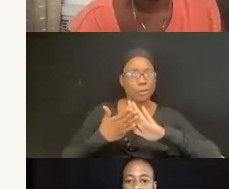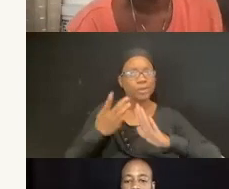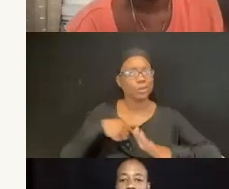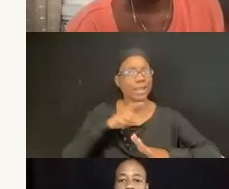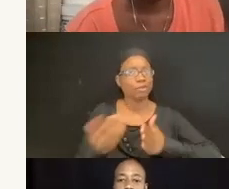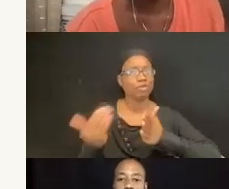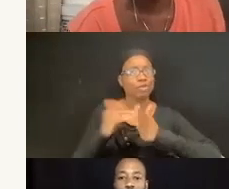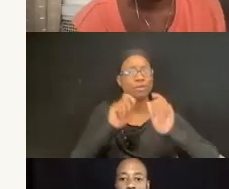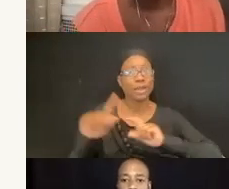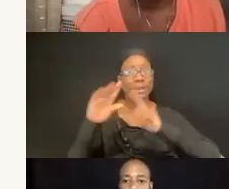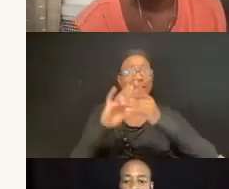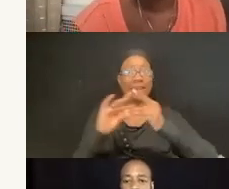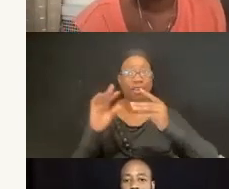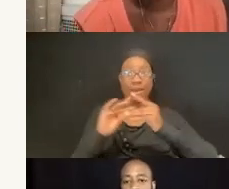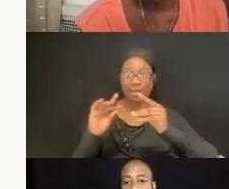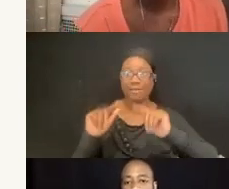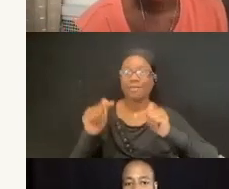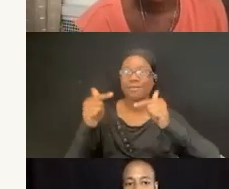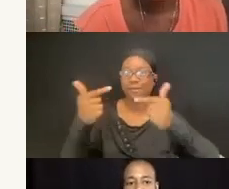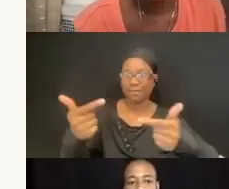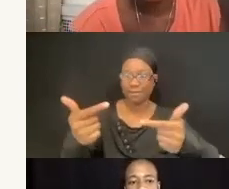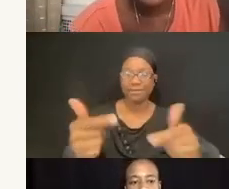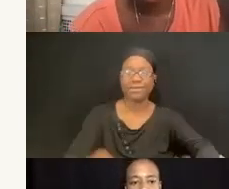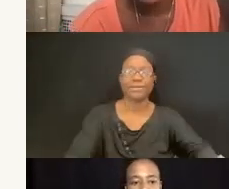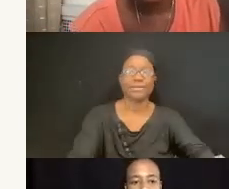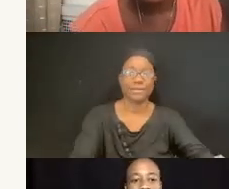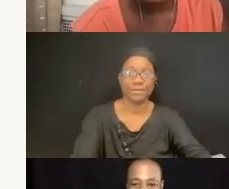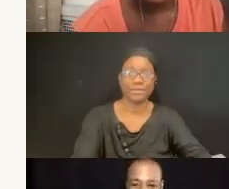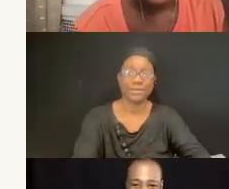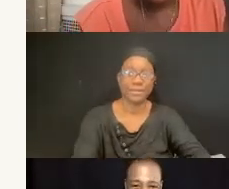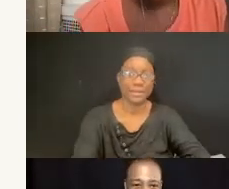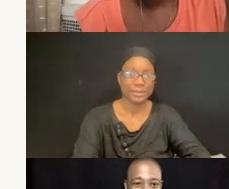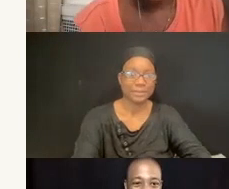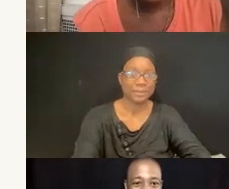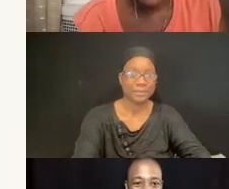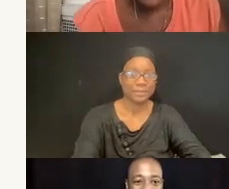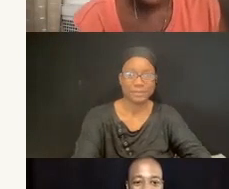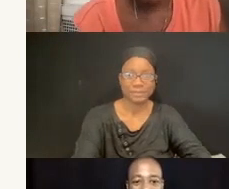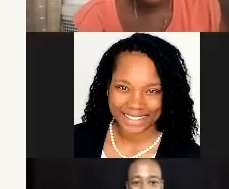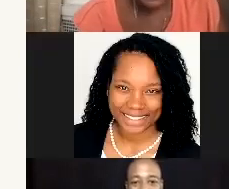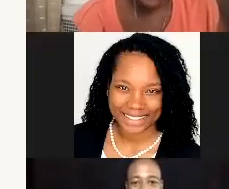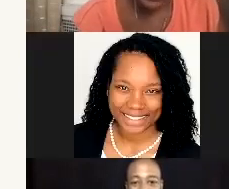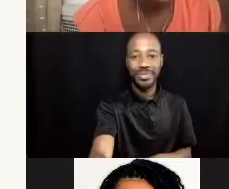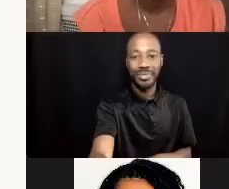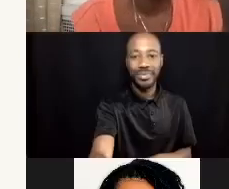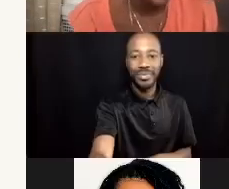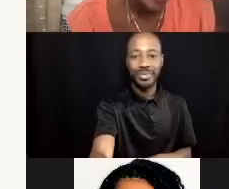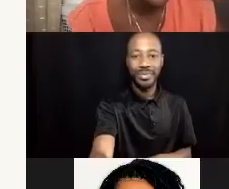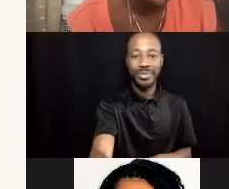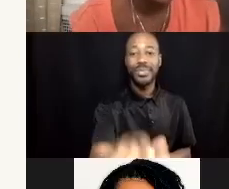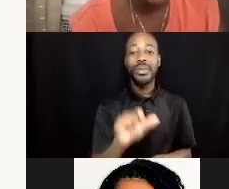re-prop up the community as a thing that could even be relied on. So we gathered